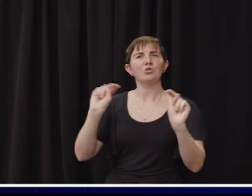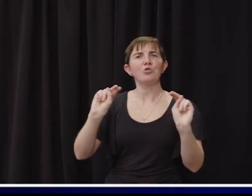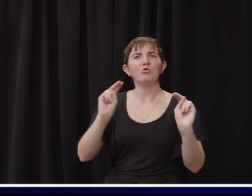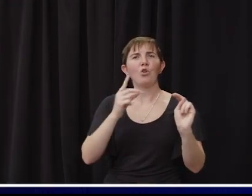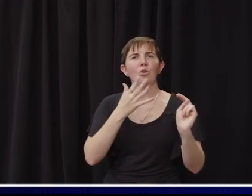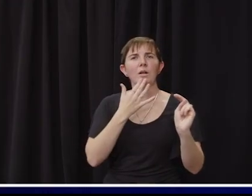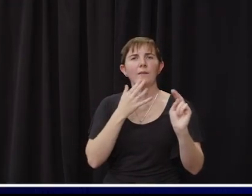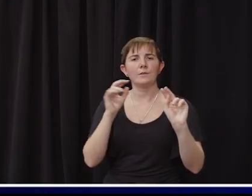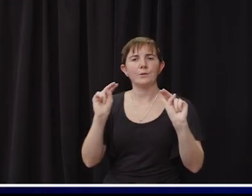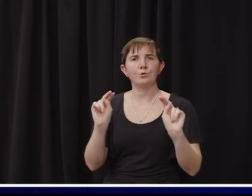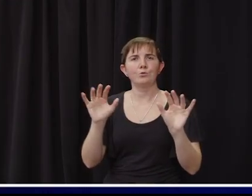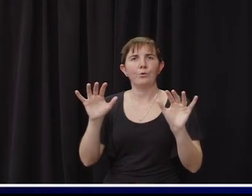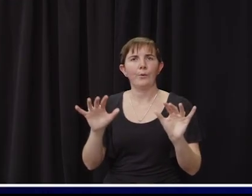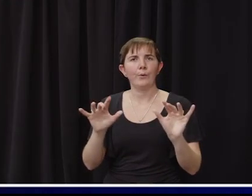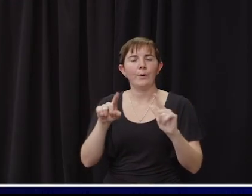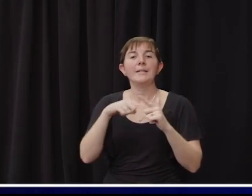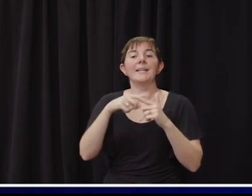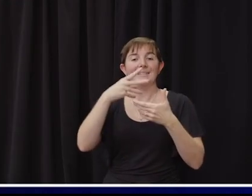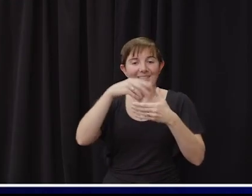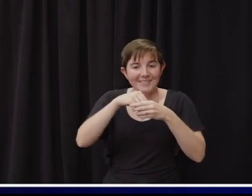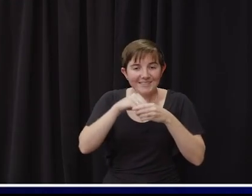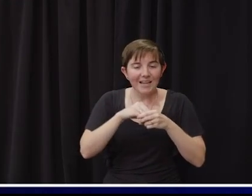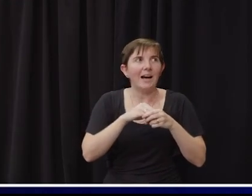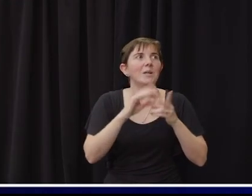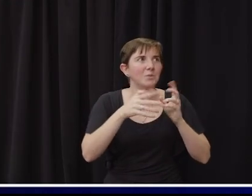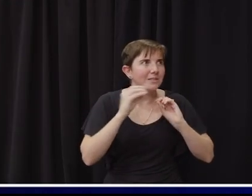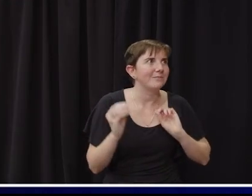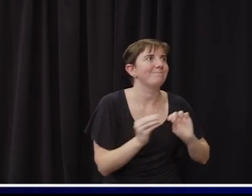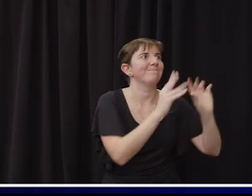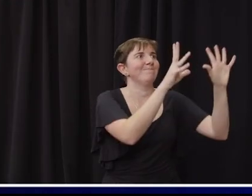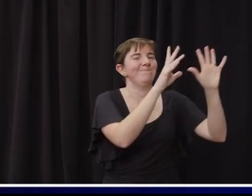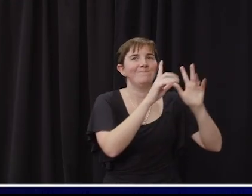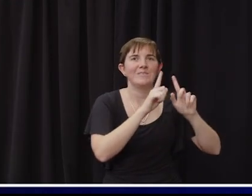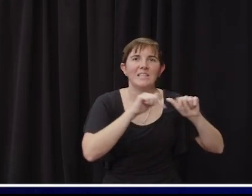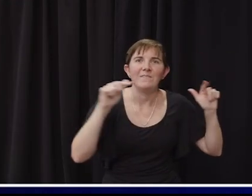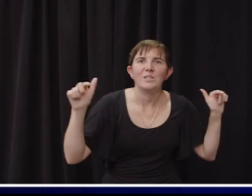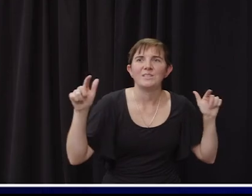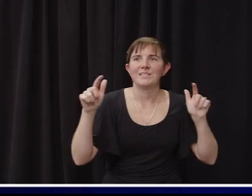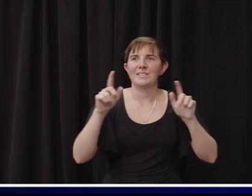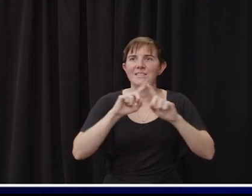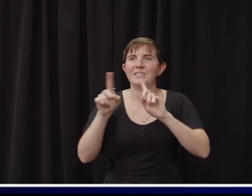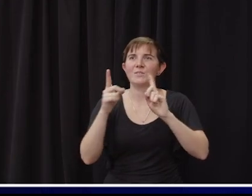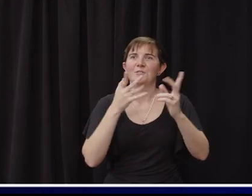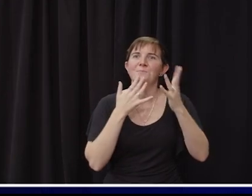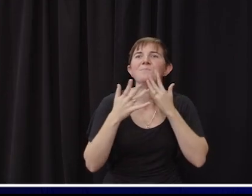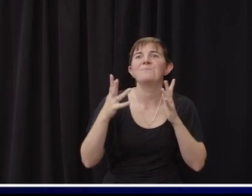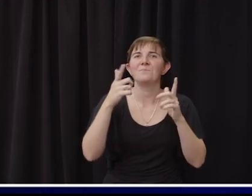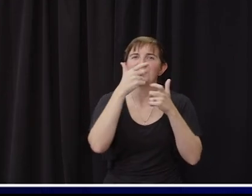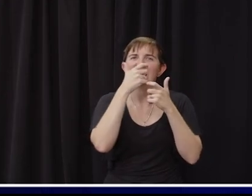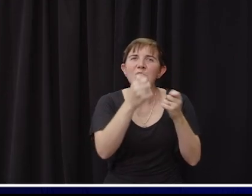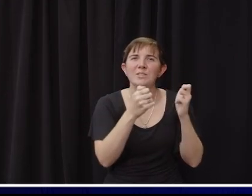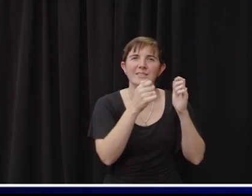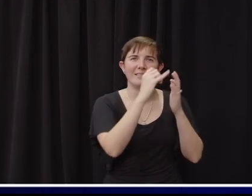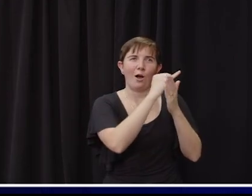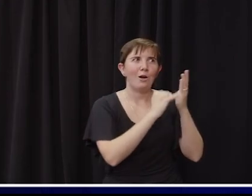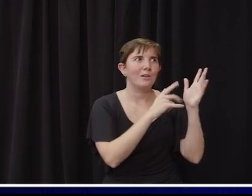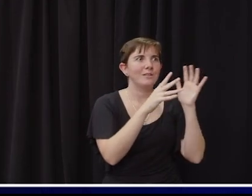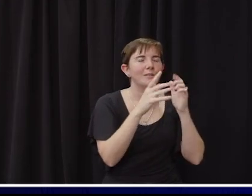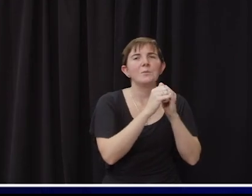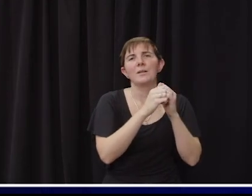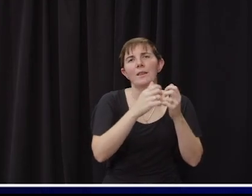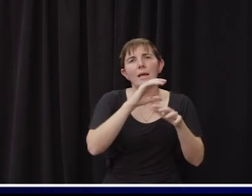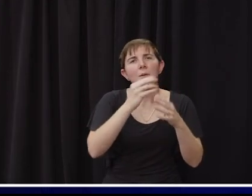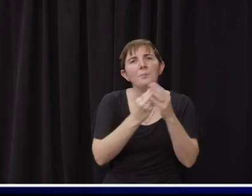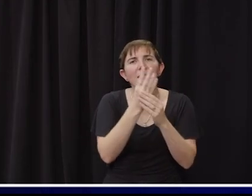then inside that we can create some diversity, some distractions, some interest, either with